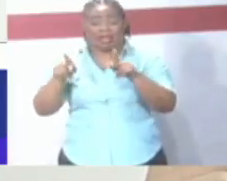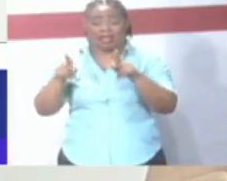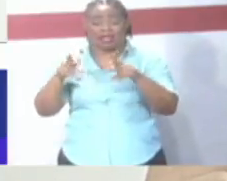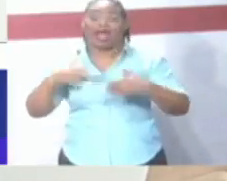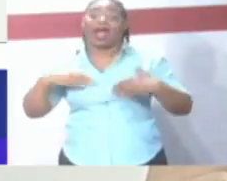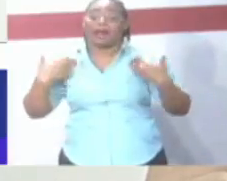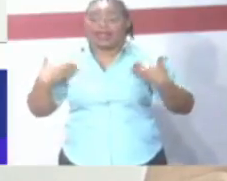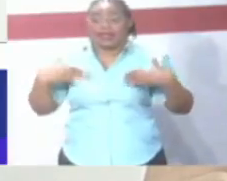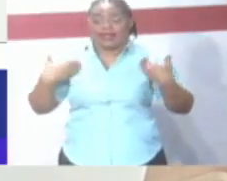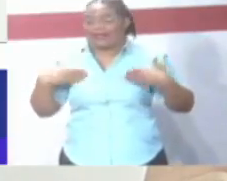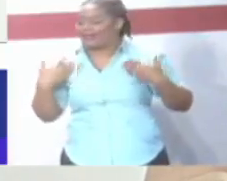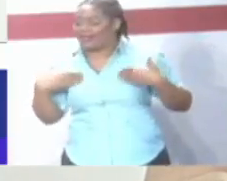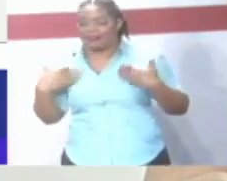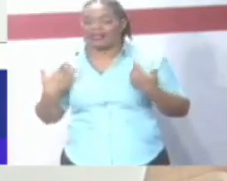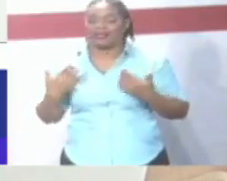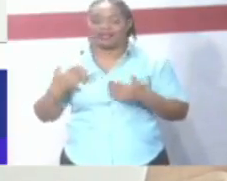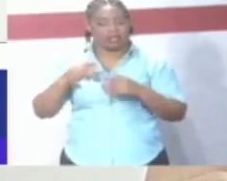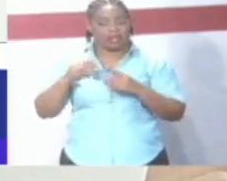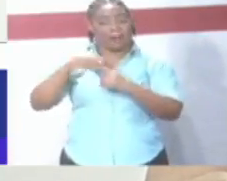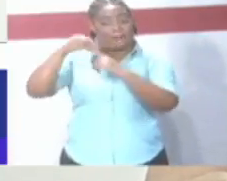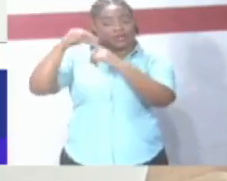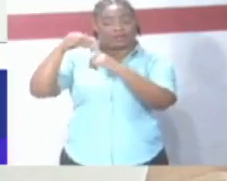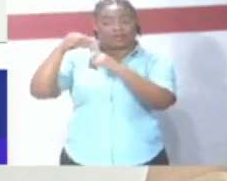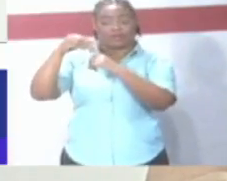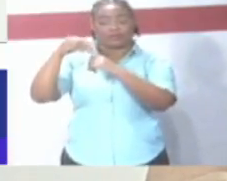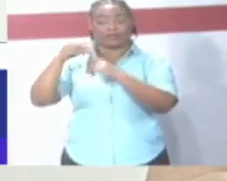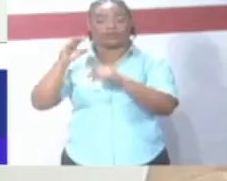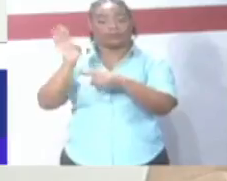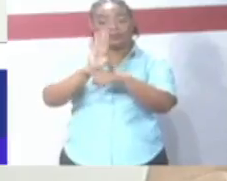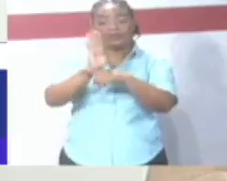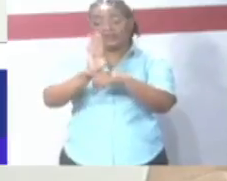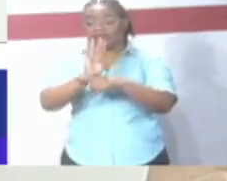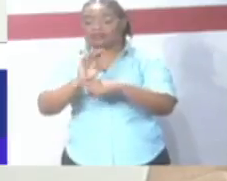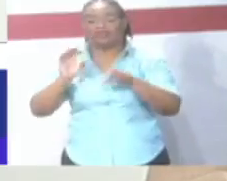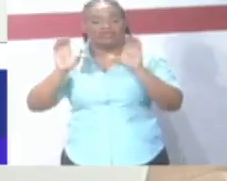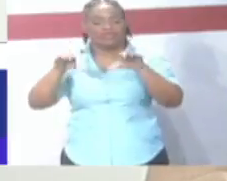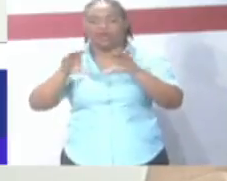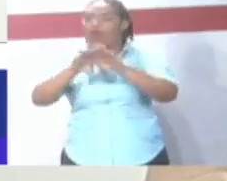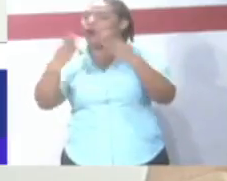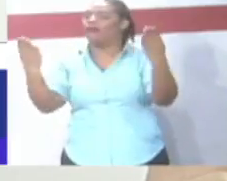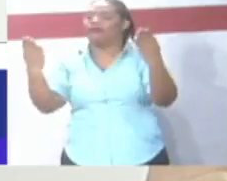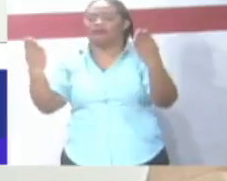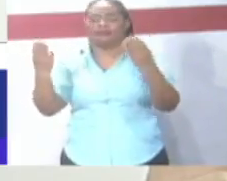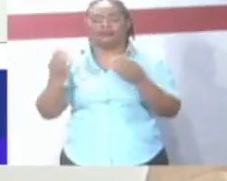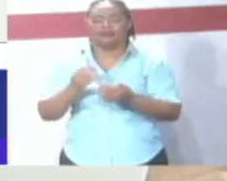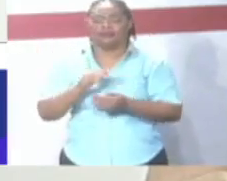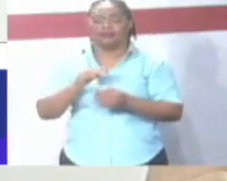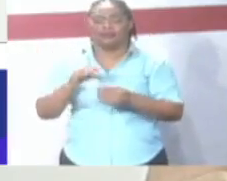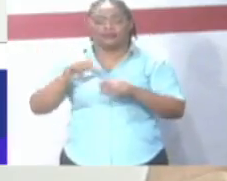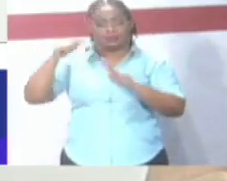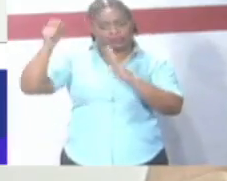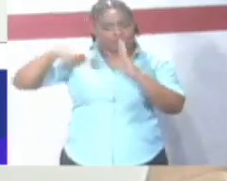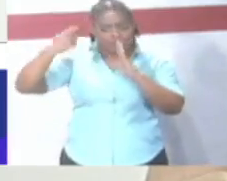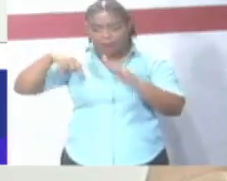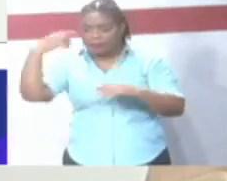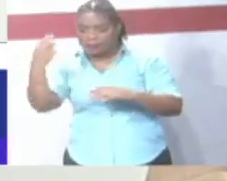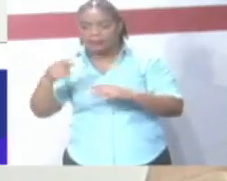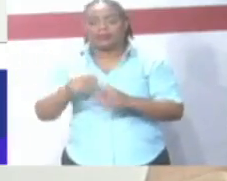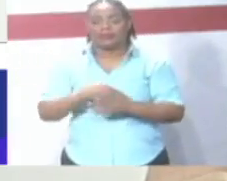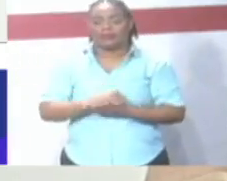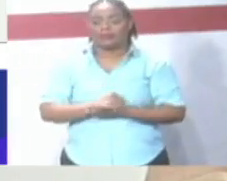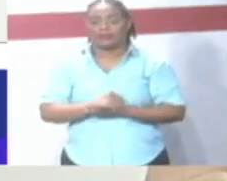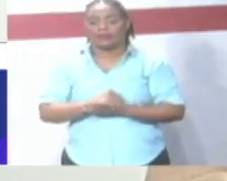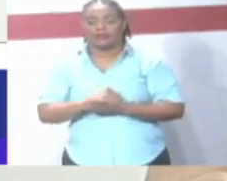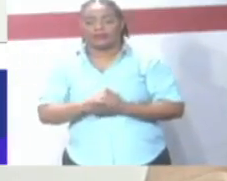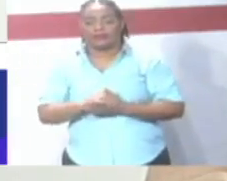with those industries that are poised to open: casinos, betting shops, restaurants, gyms and